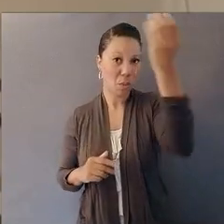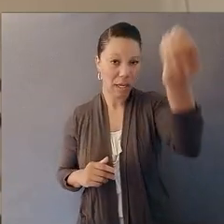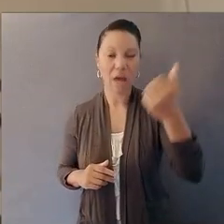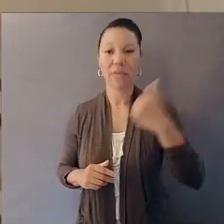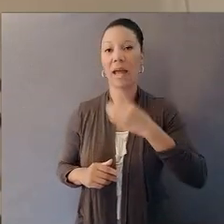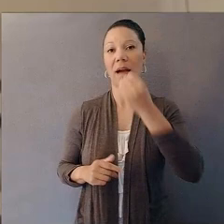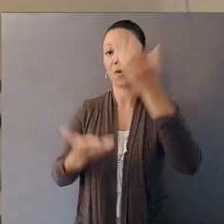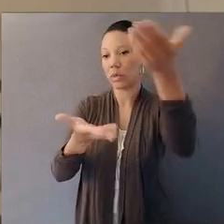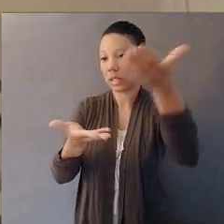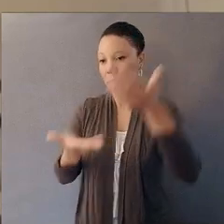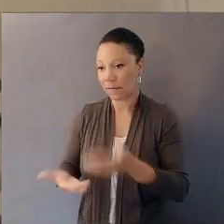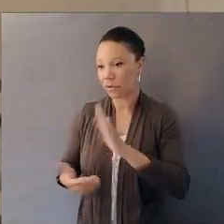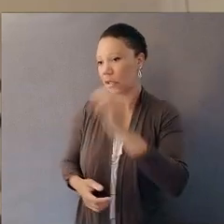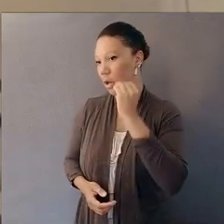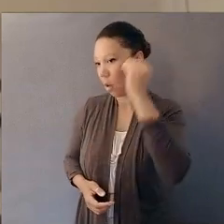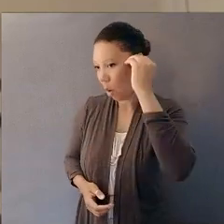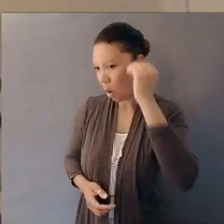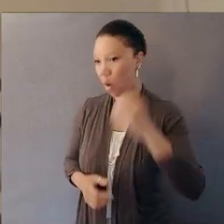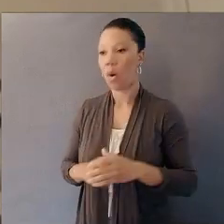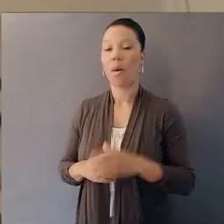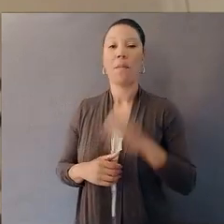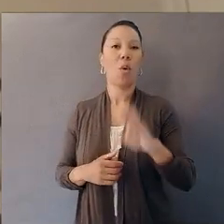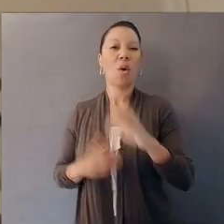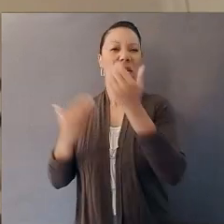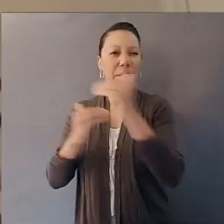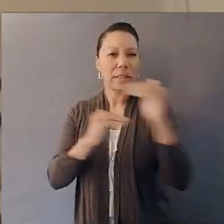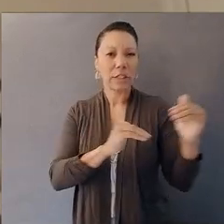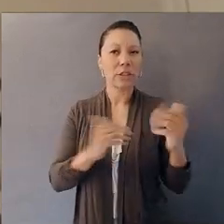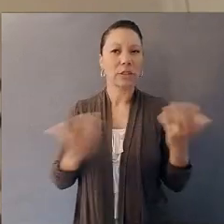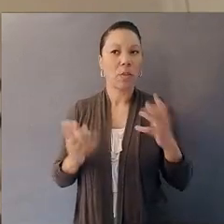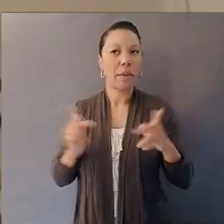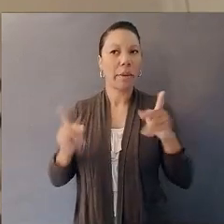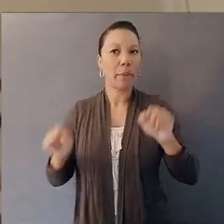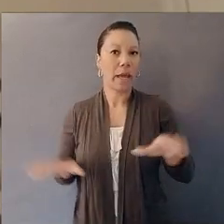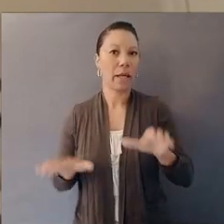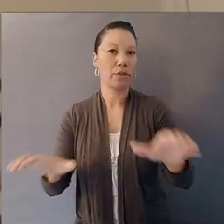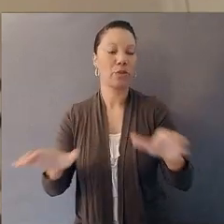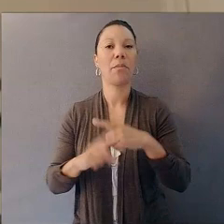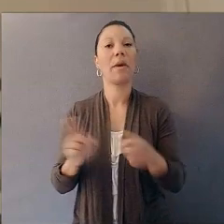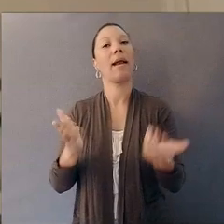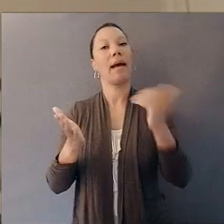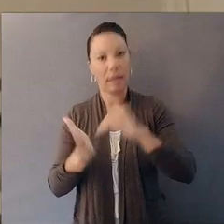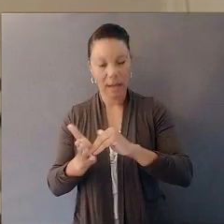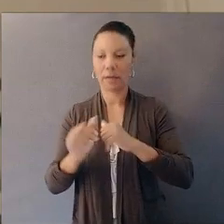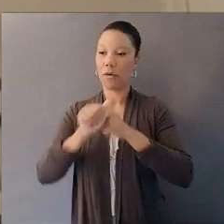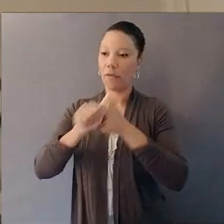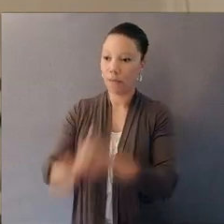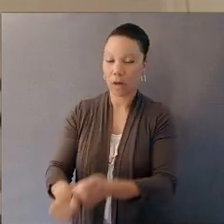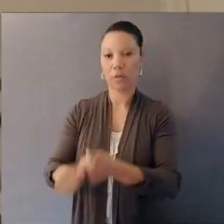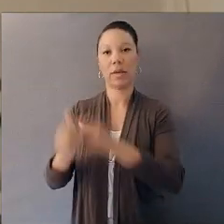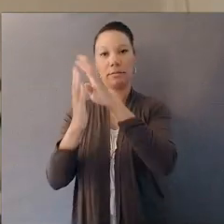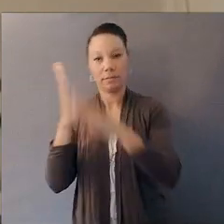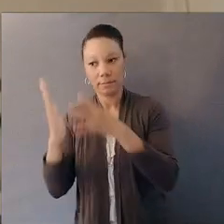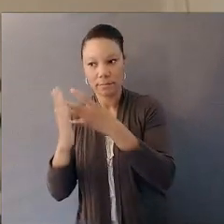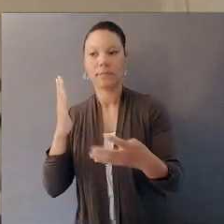are still limited on what you're able to do. But again, it comes back to the structure and the routine of trying to map